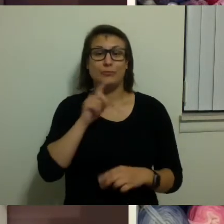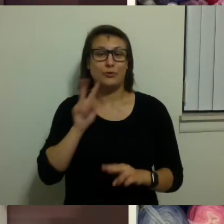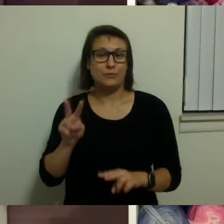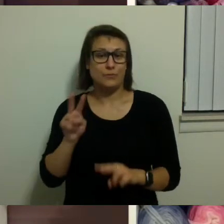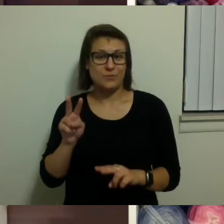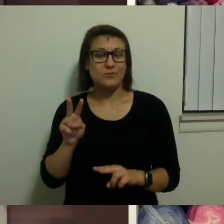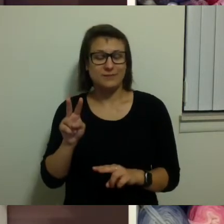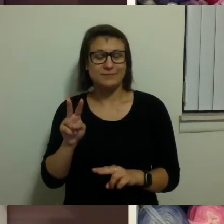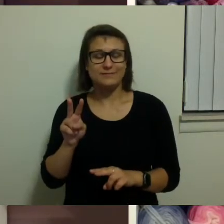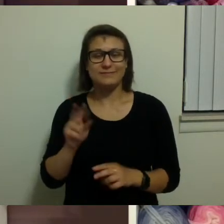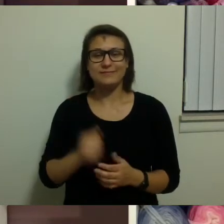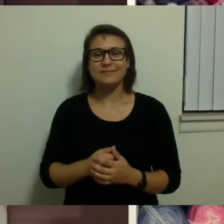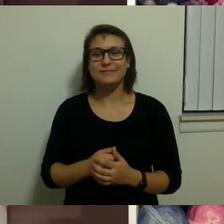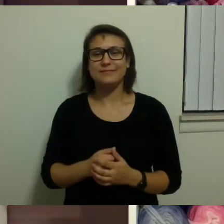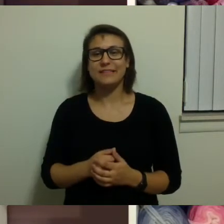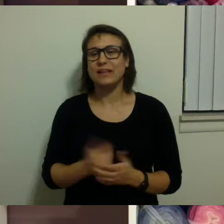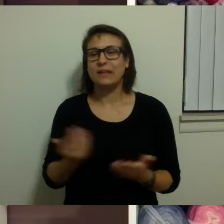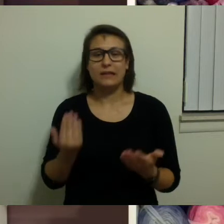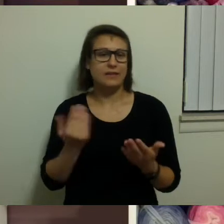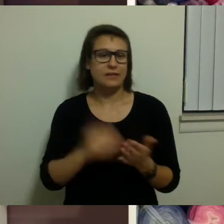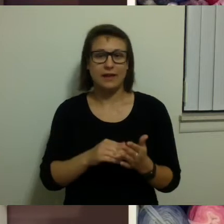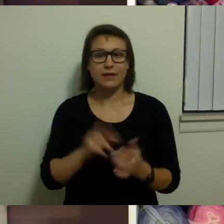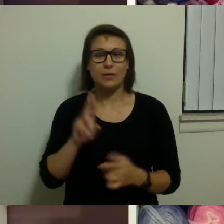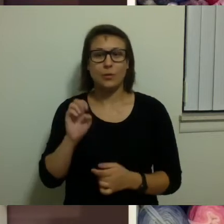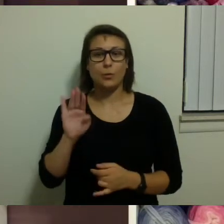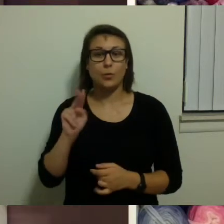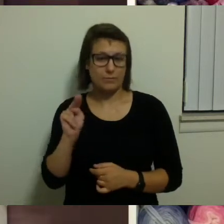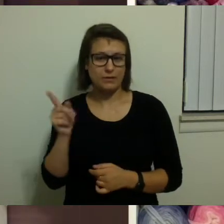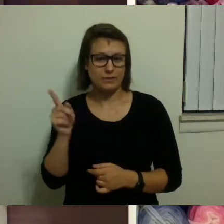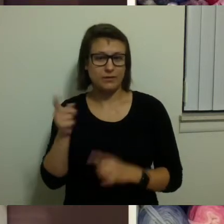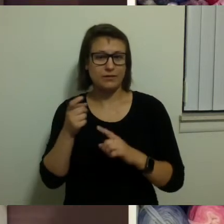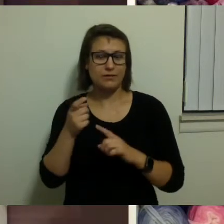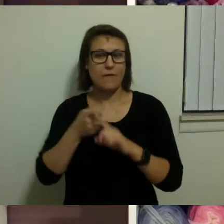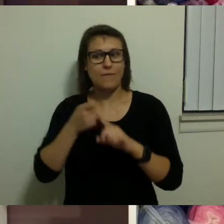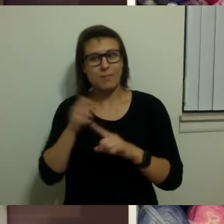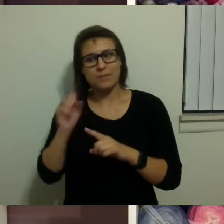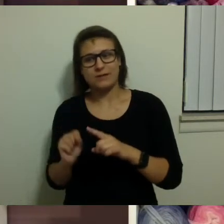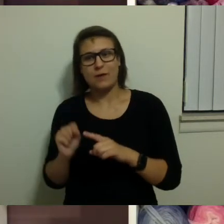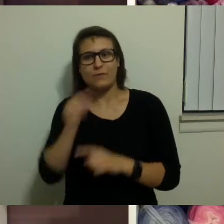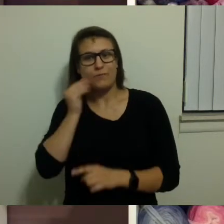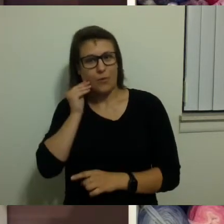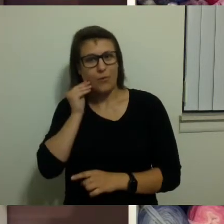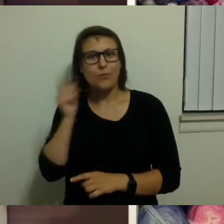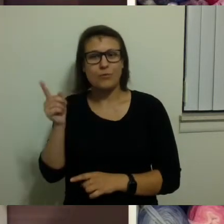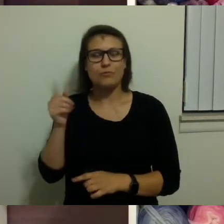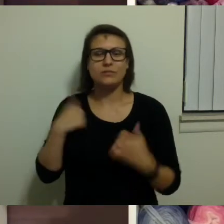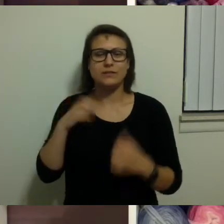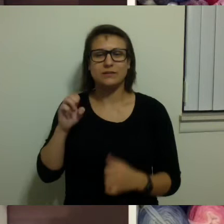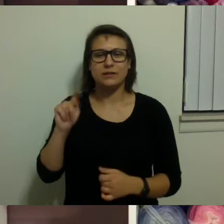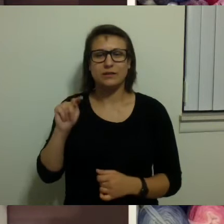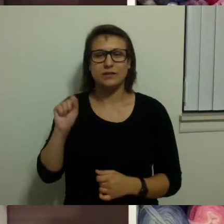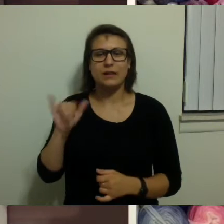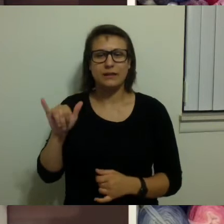forward to it. Once again, Robin from the south of home, she has an Etsy shop.